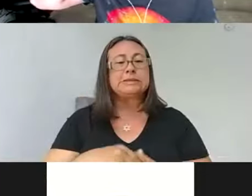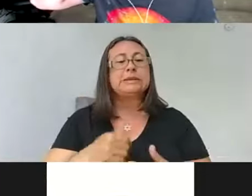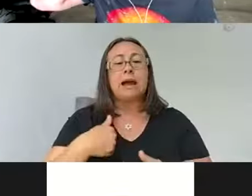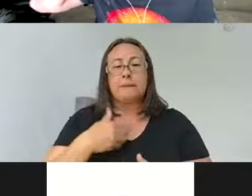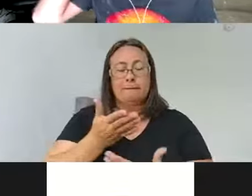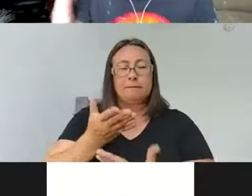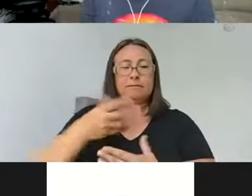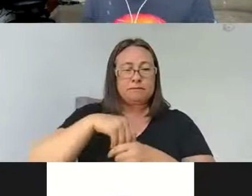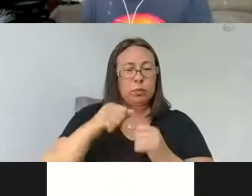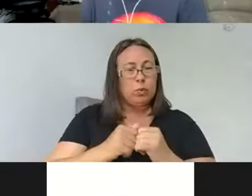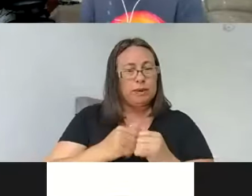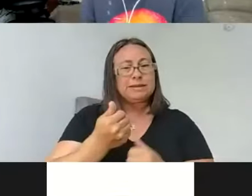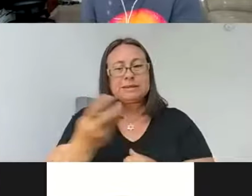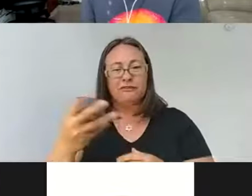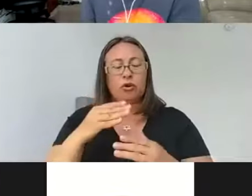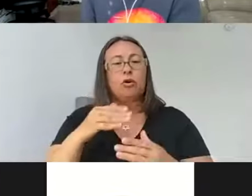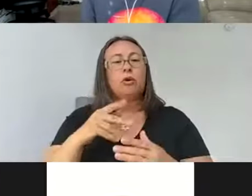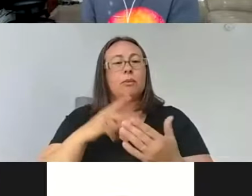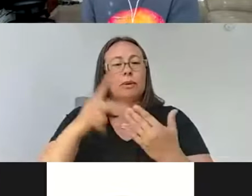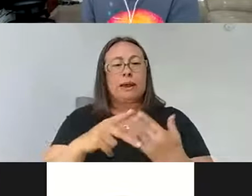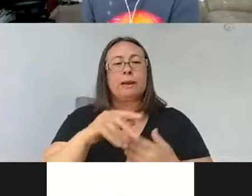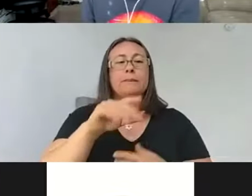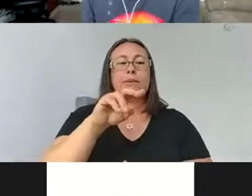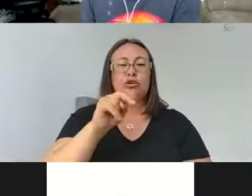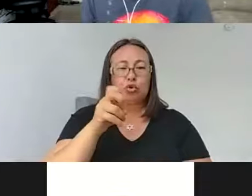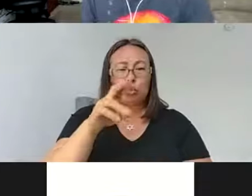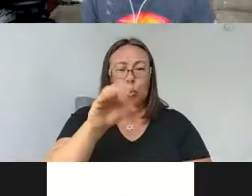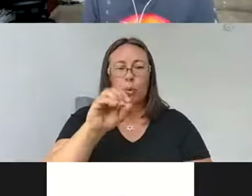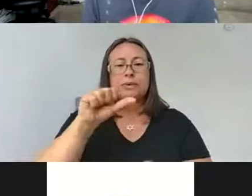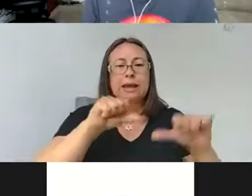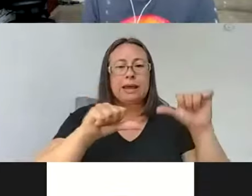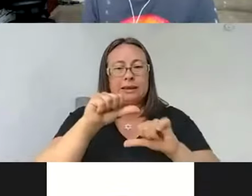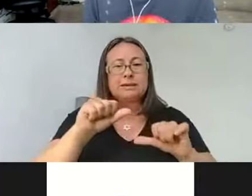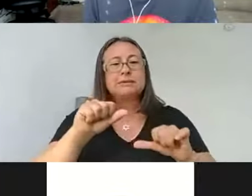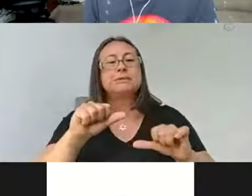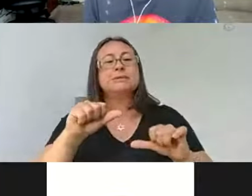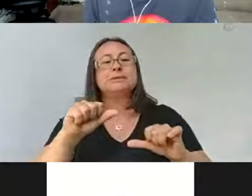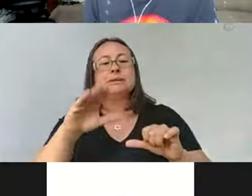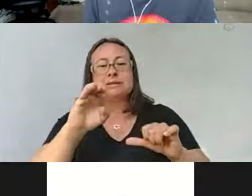the neuroscience program, cell biology, stem cells and development program. And then I currently have